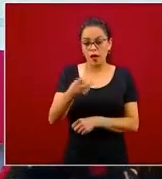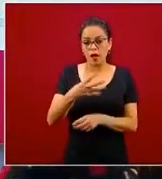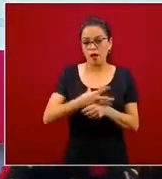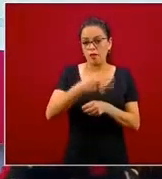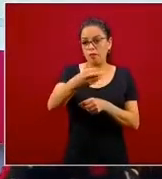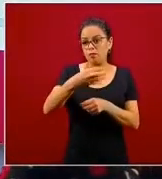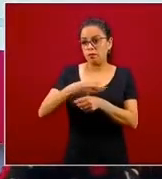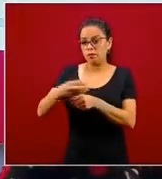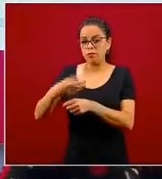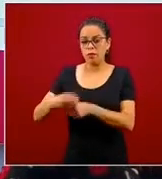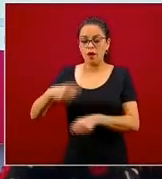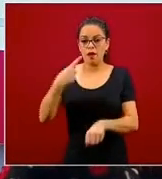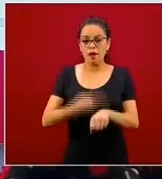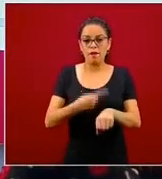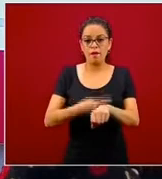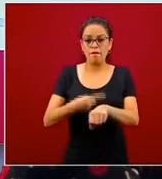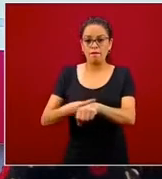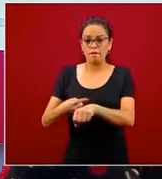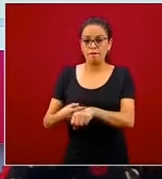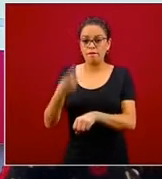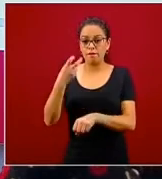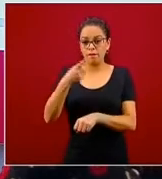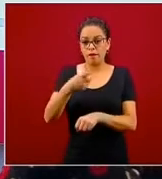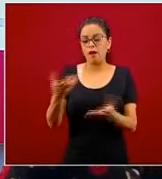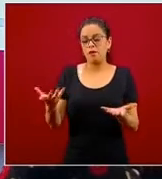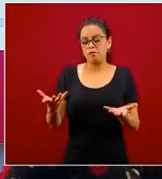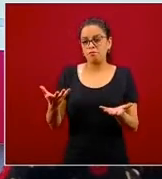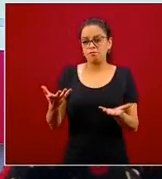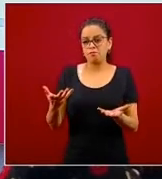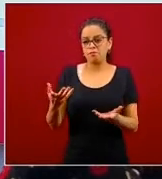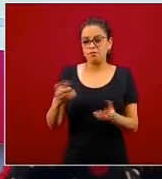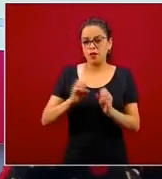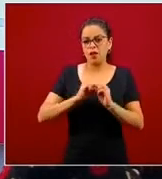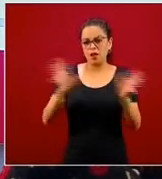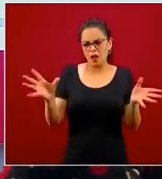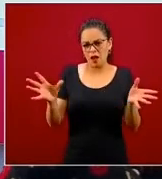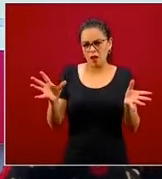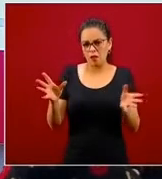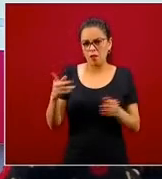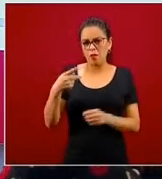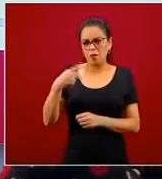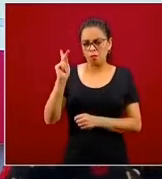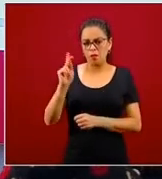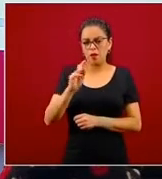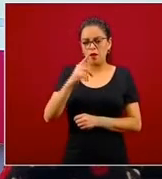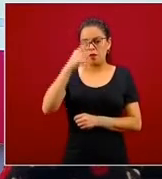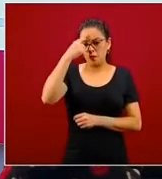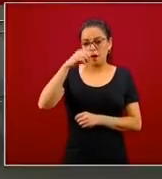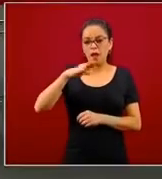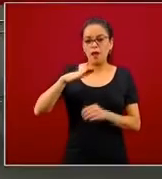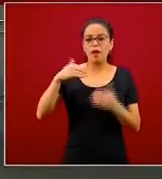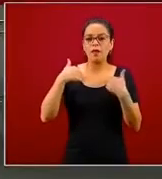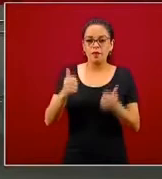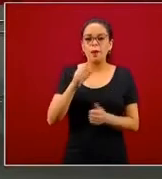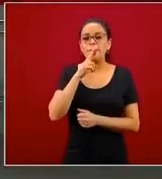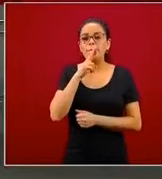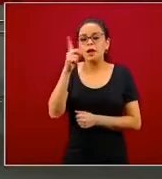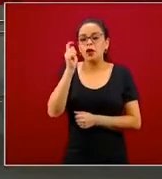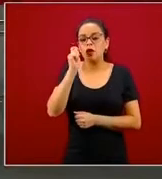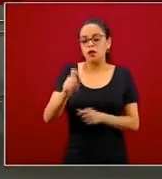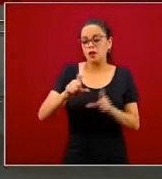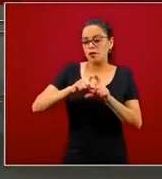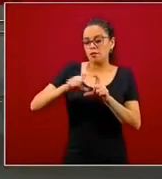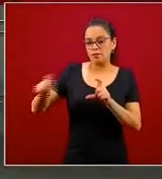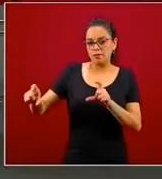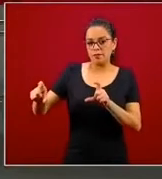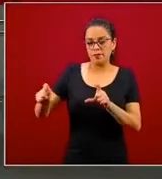could infect other people. This is a pretty vague and broad definition, but it really tries to